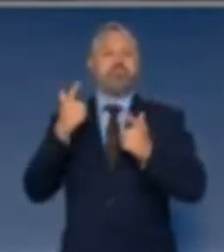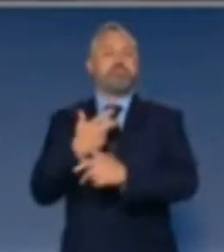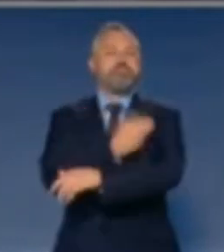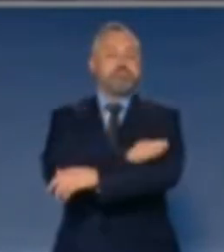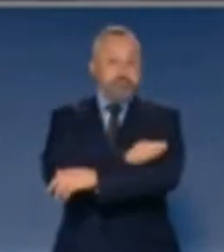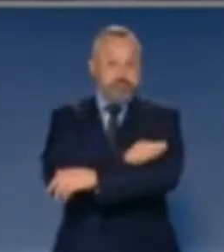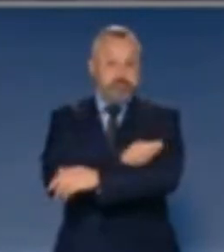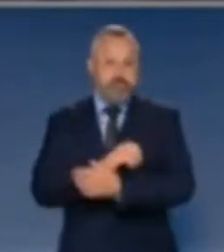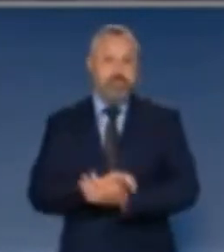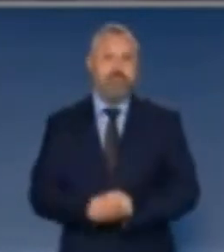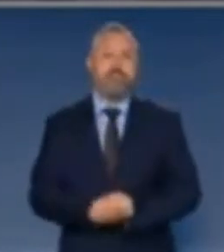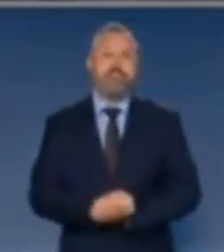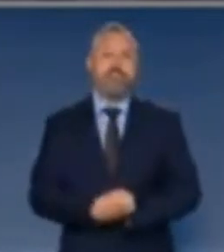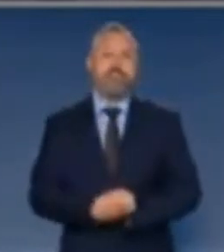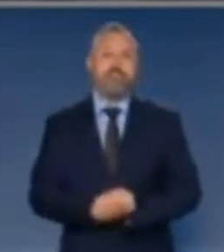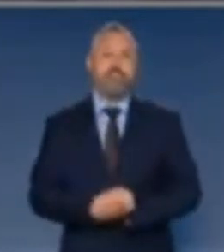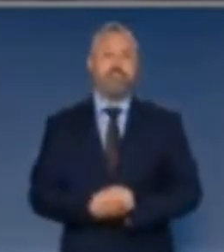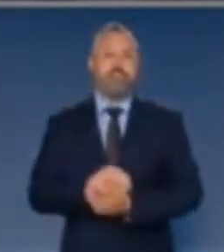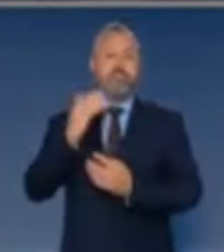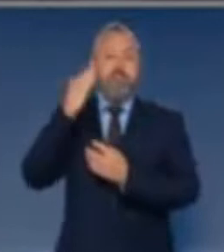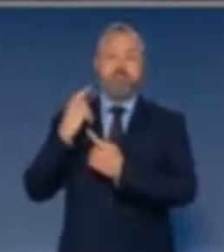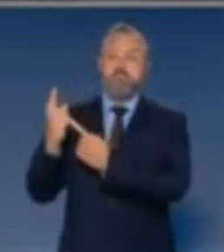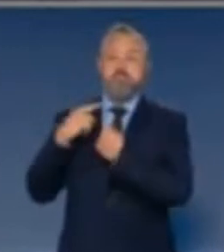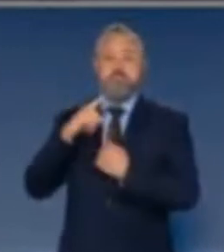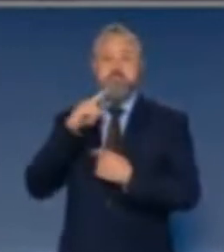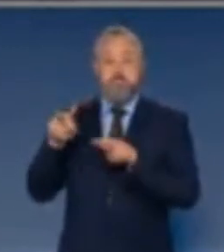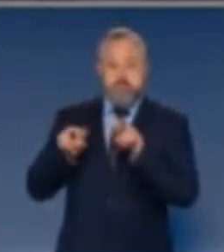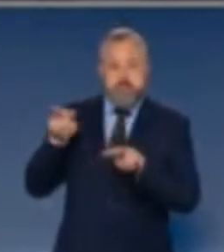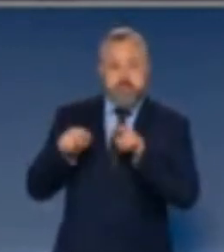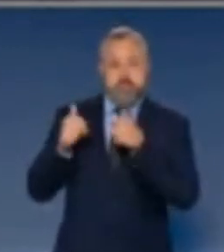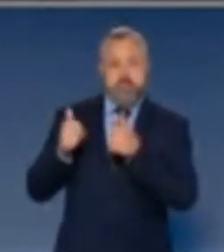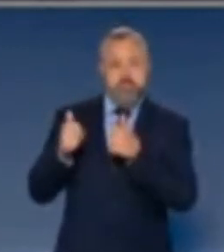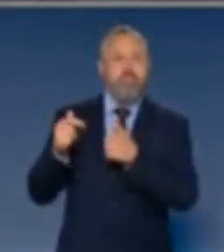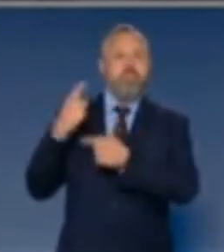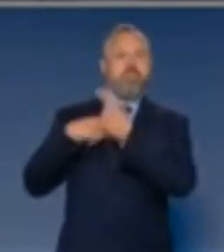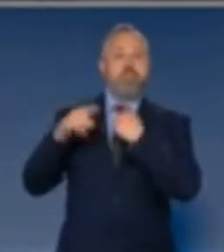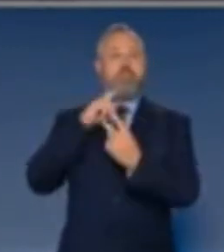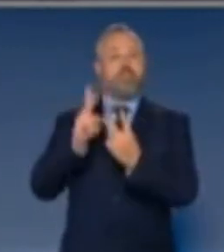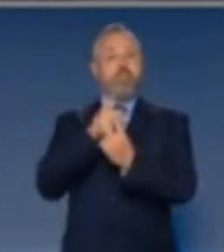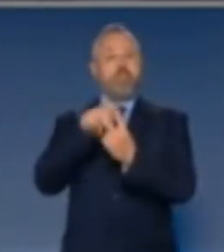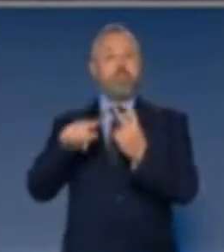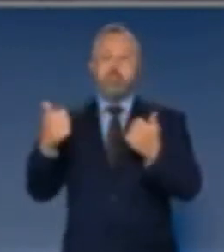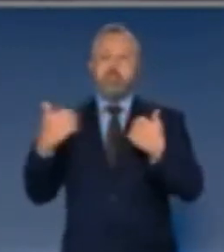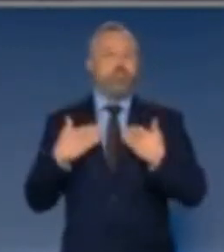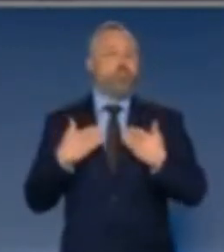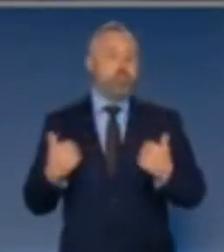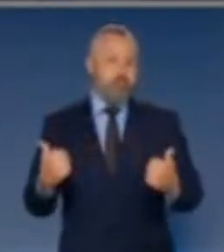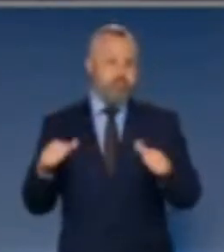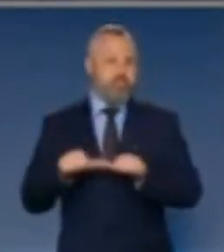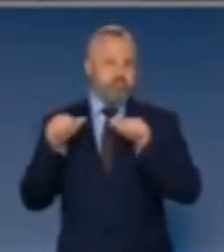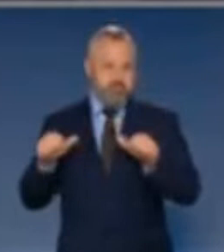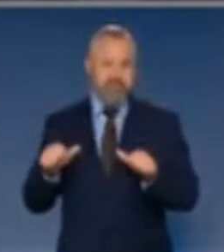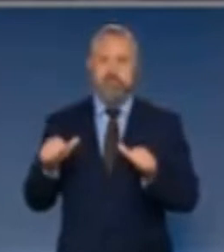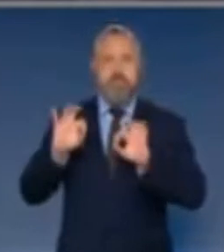Her advice to us was very good and very heartening. Both patients are well. Neither is suffering any